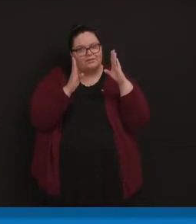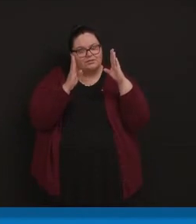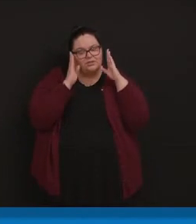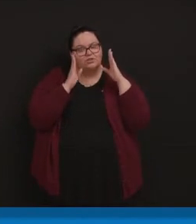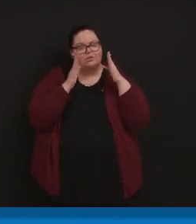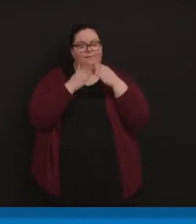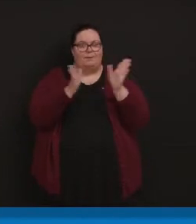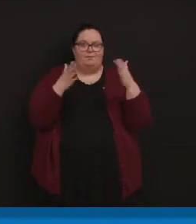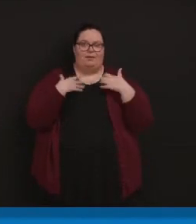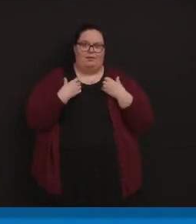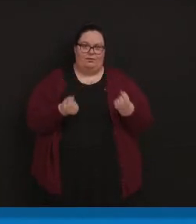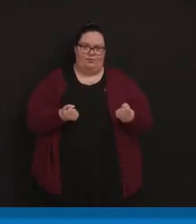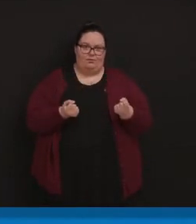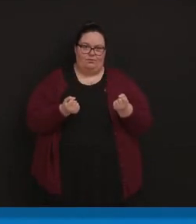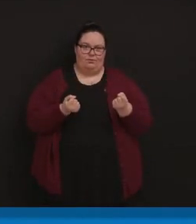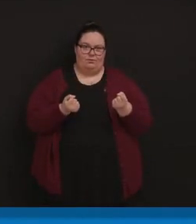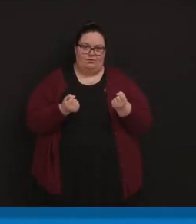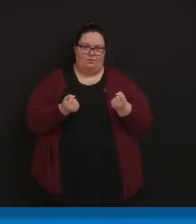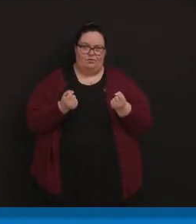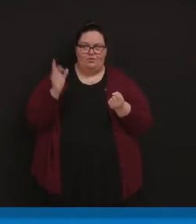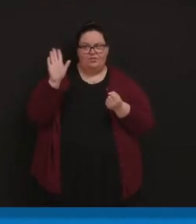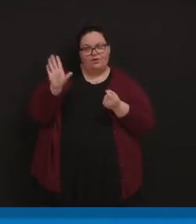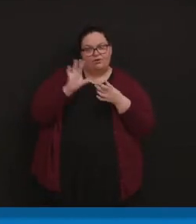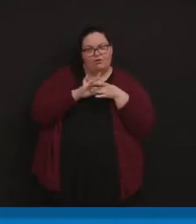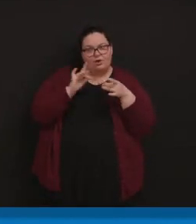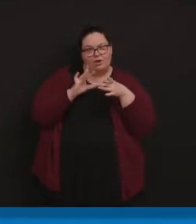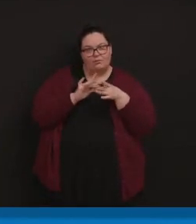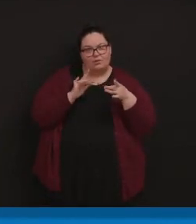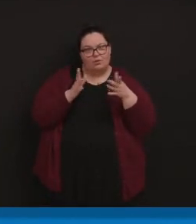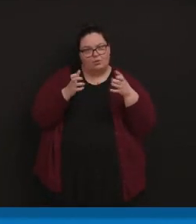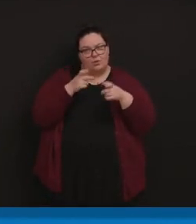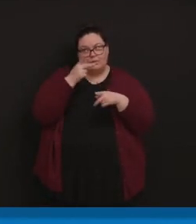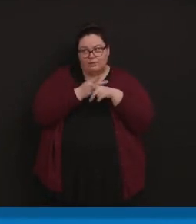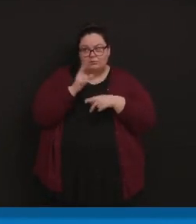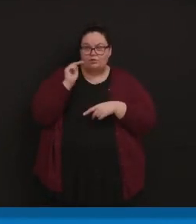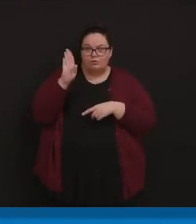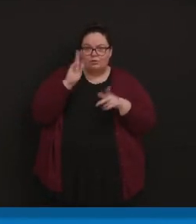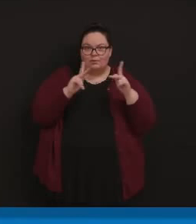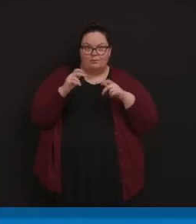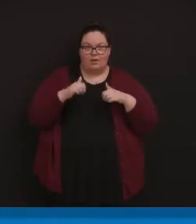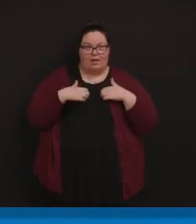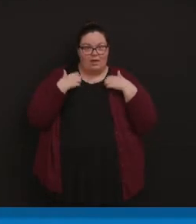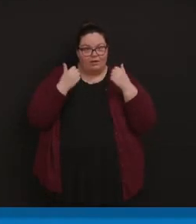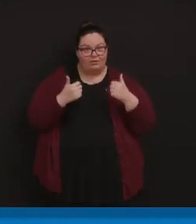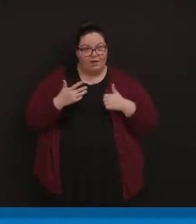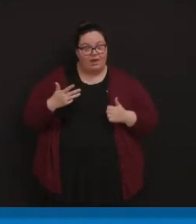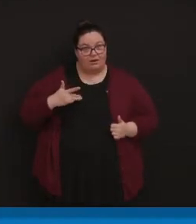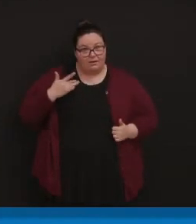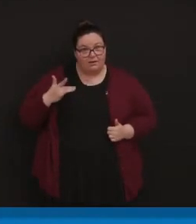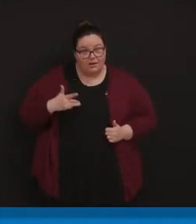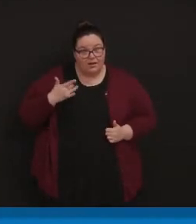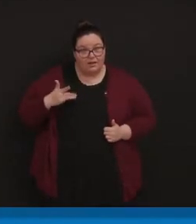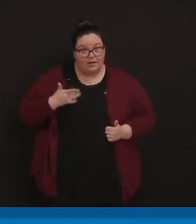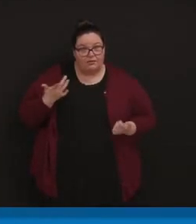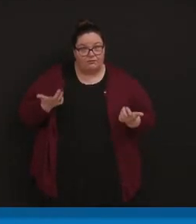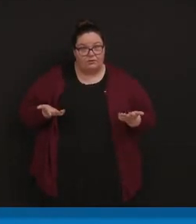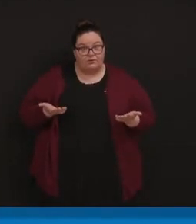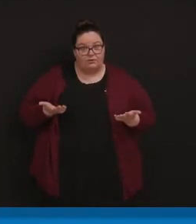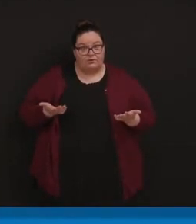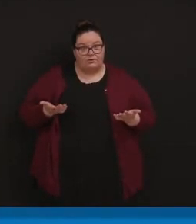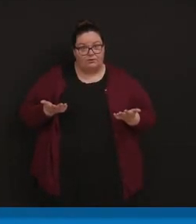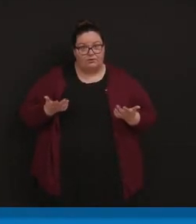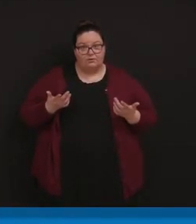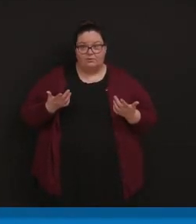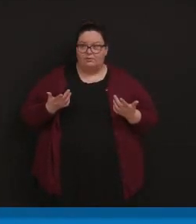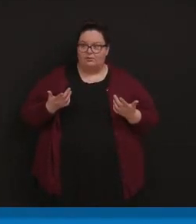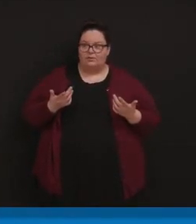public health is saying, because we want to try and keep people in this province as healthy and alive as possible during this pandemic. So